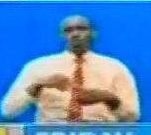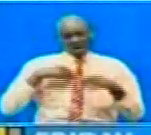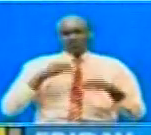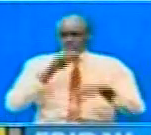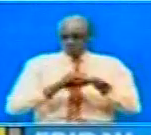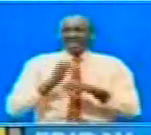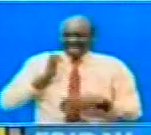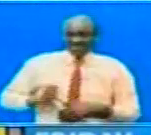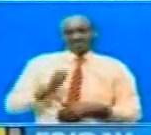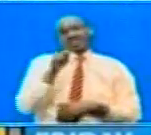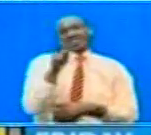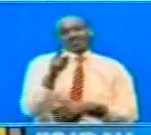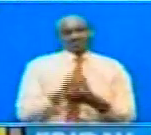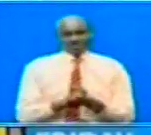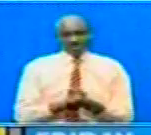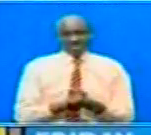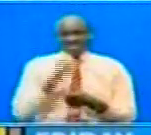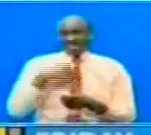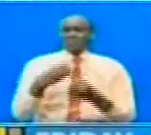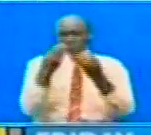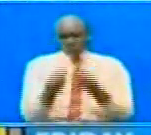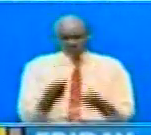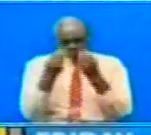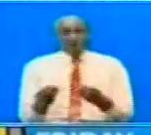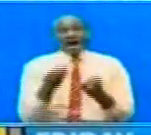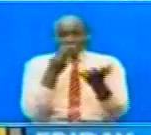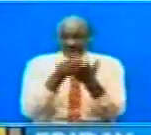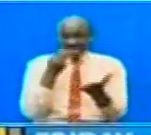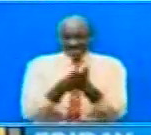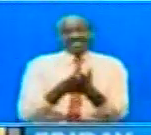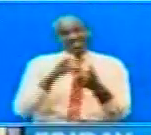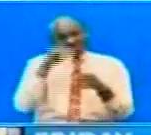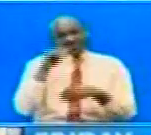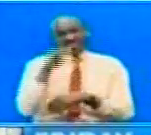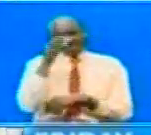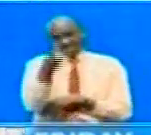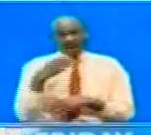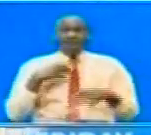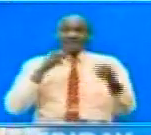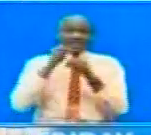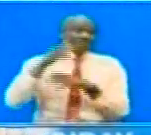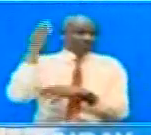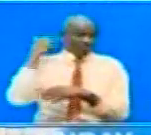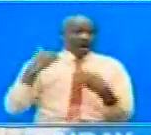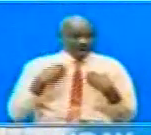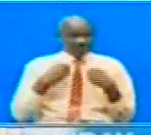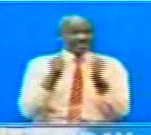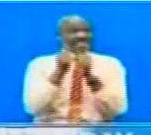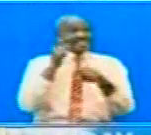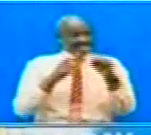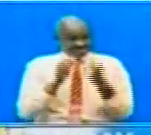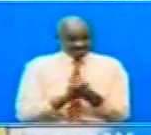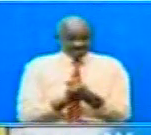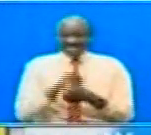of business. Blatant looting and financial malpractices by successive managers of the sugar company in the last 10 years